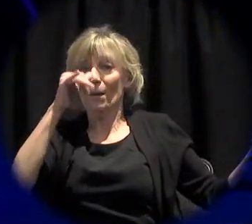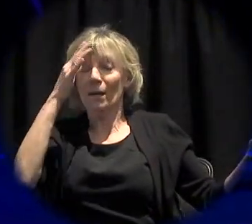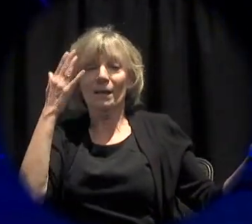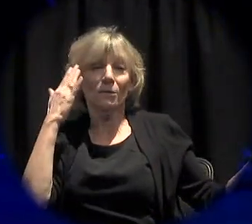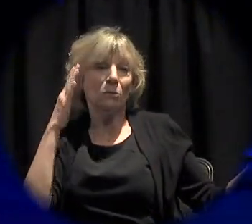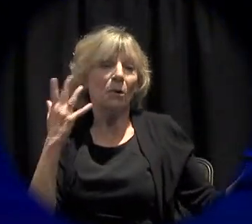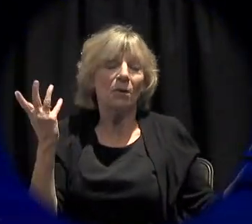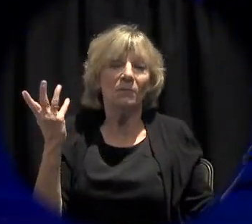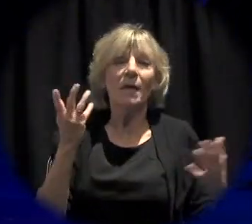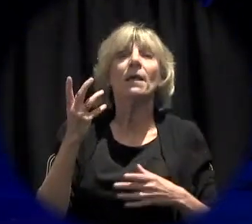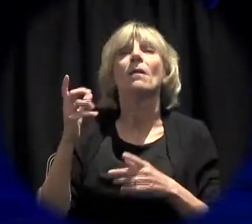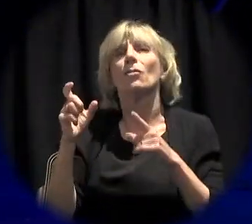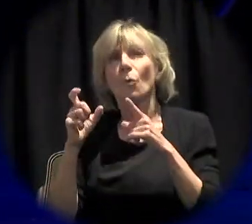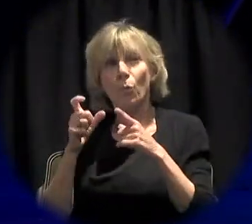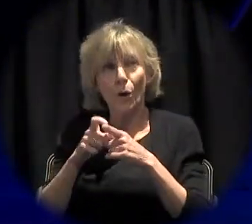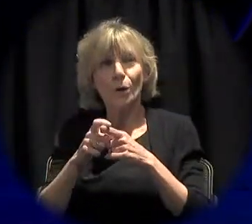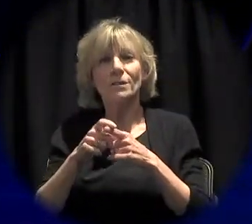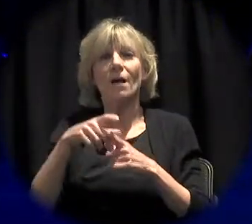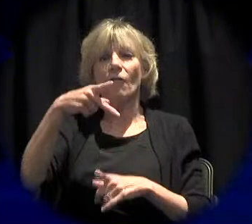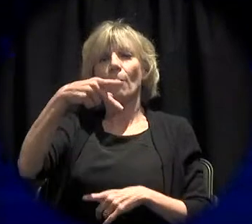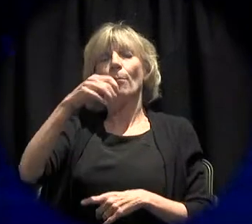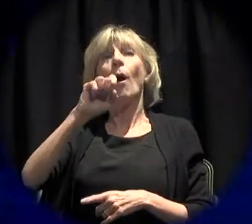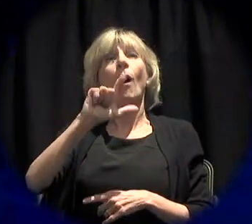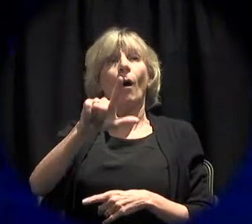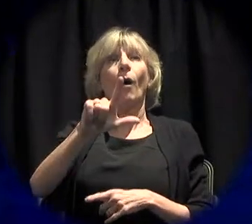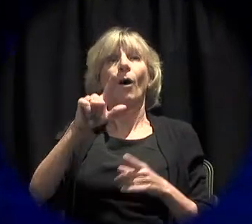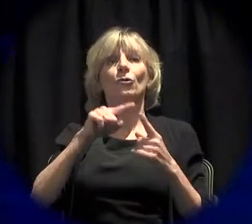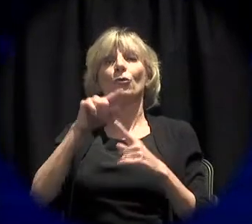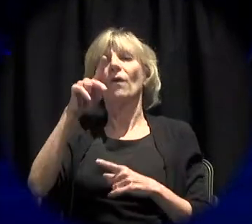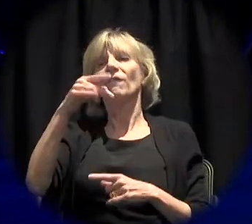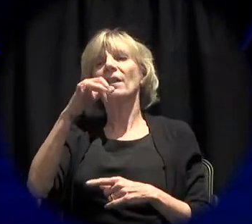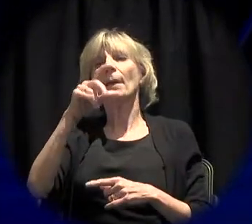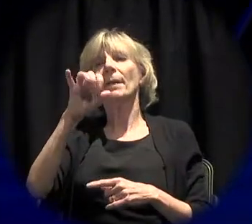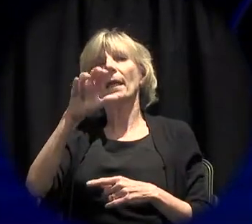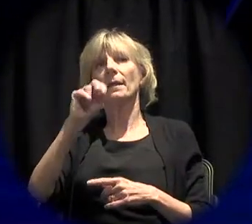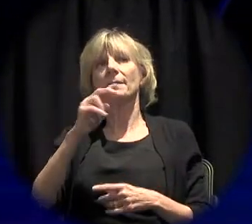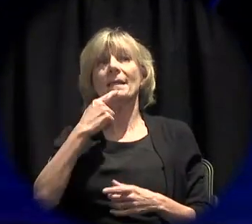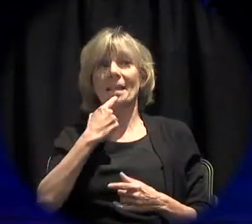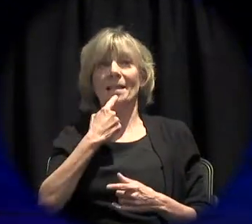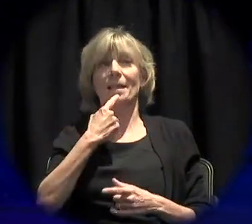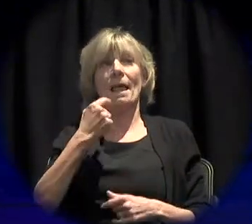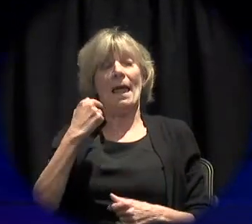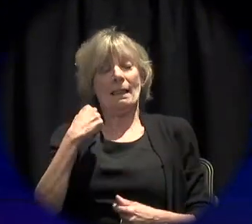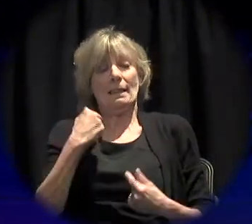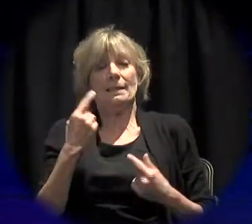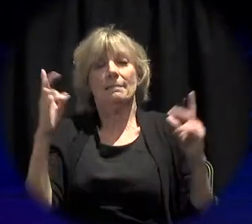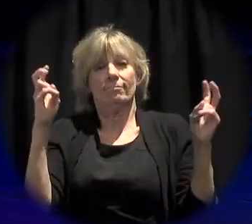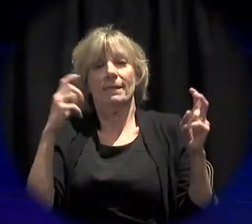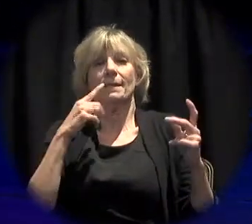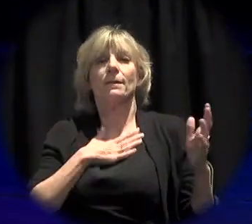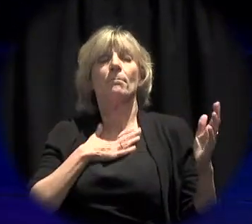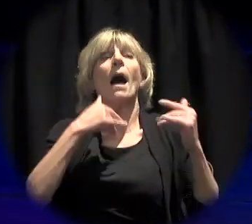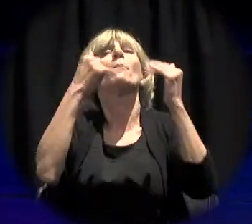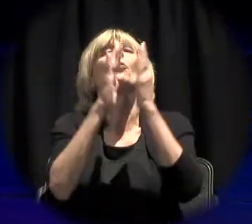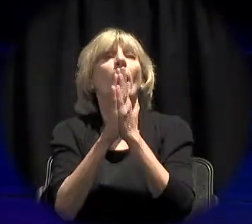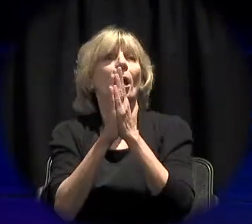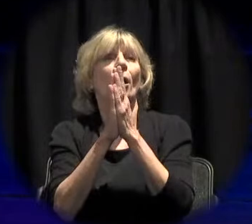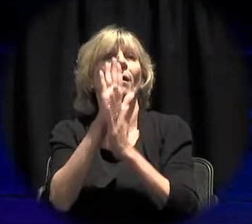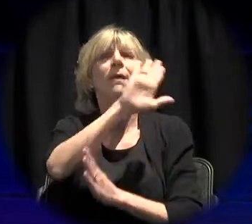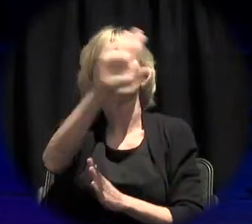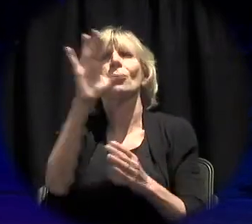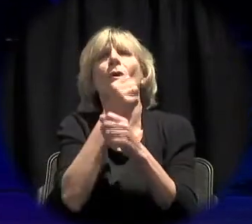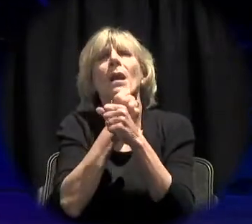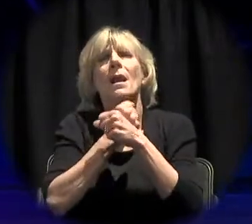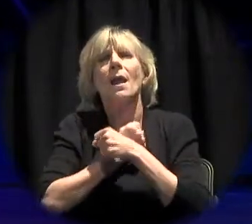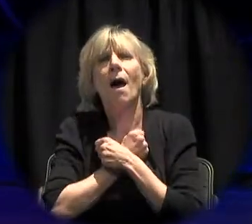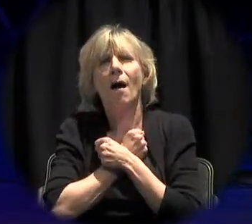In the words of Paul to the Philippians, "And this is my prayer, that your love may